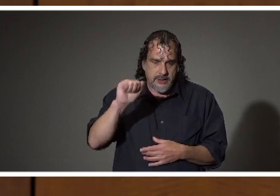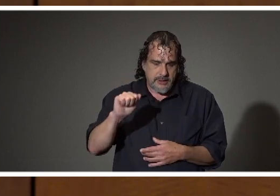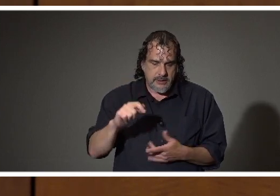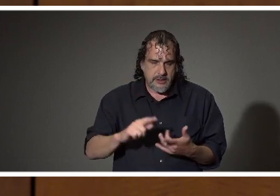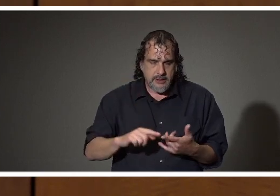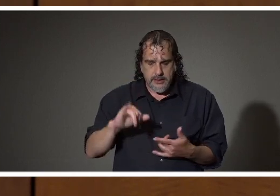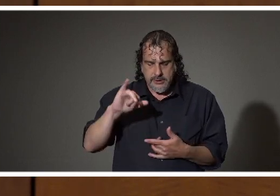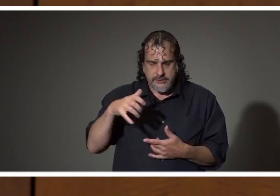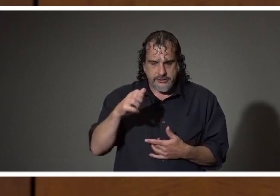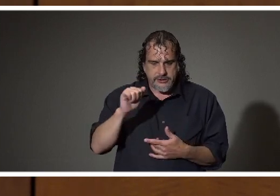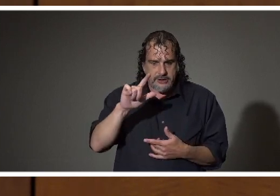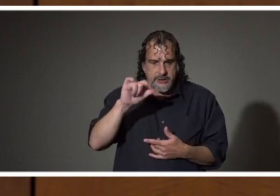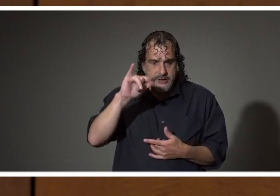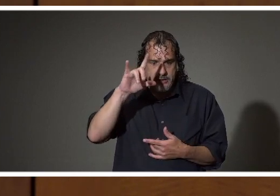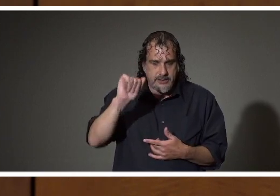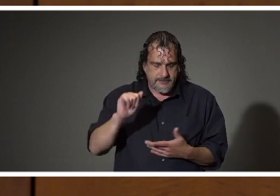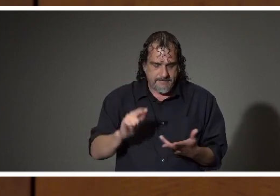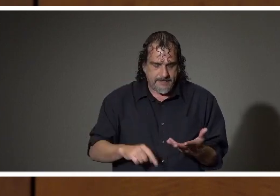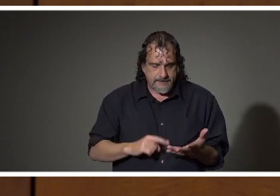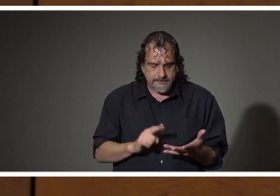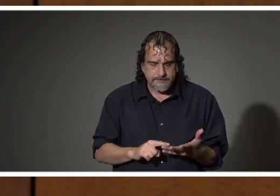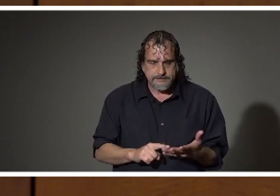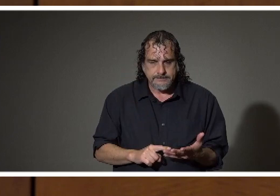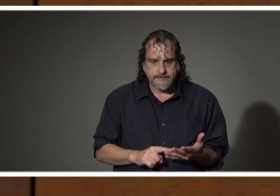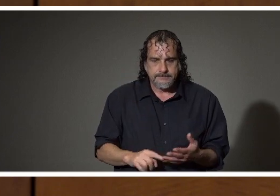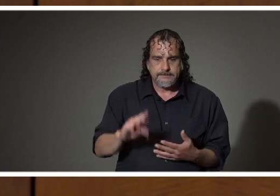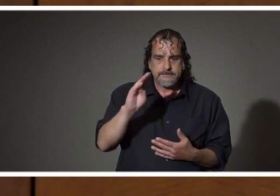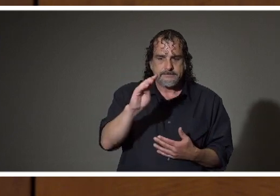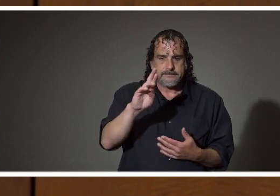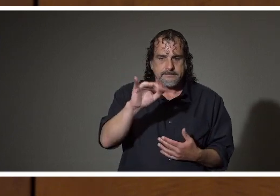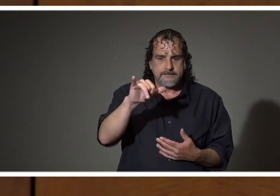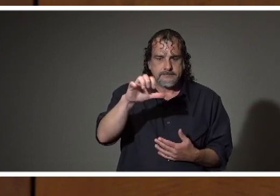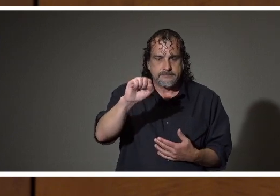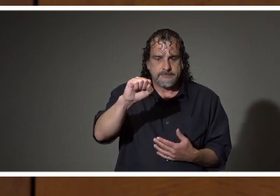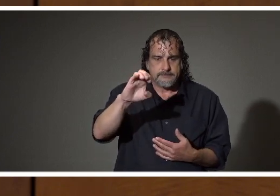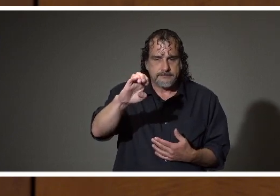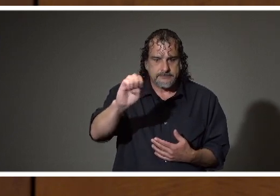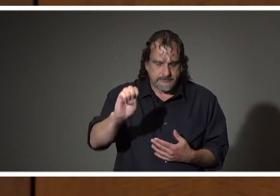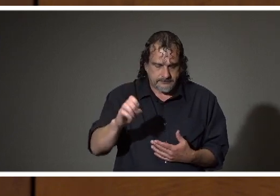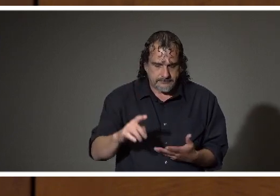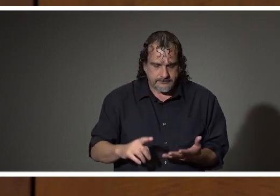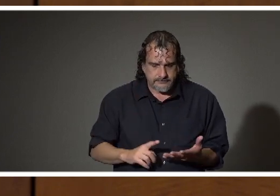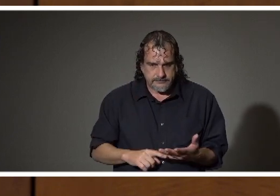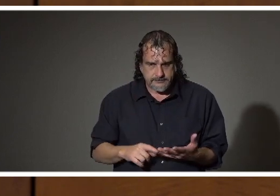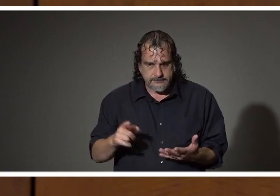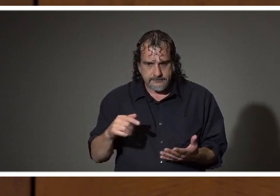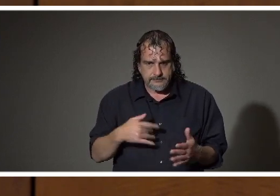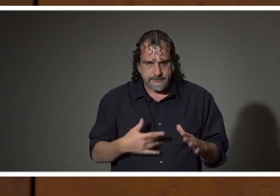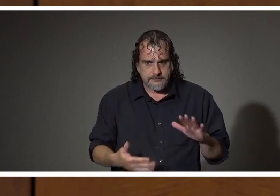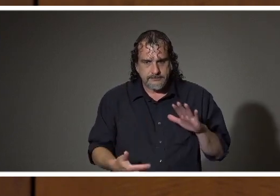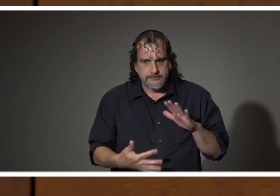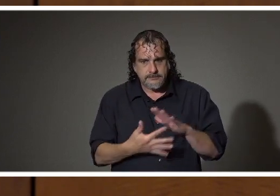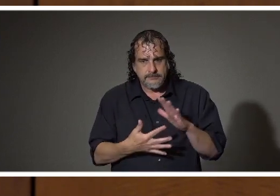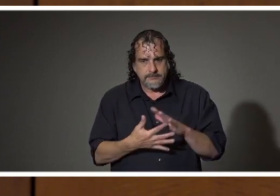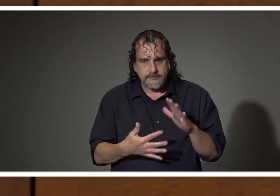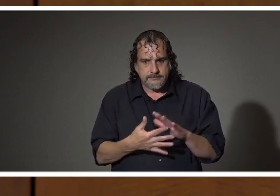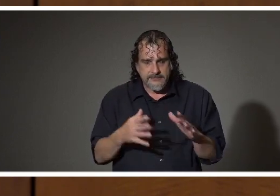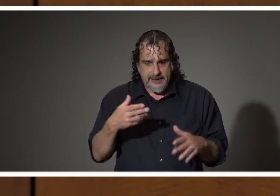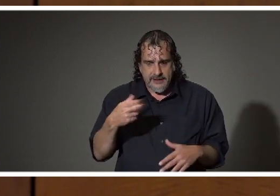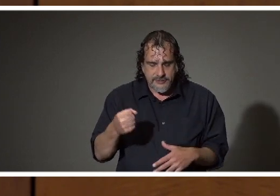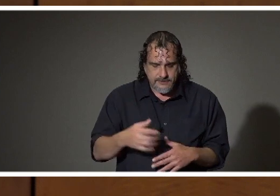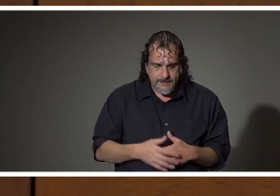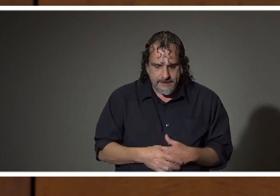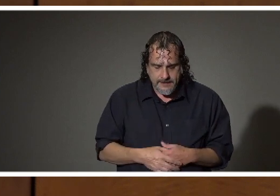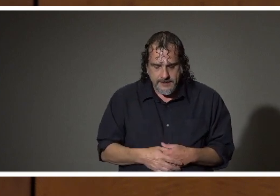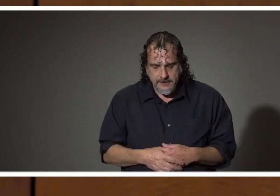Jayla Gartman. Happy 14th birthday to Bryce Smith, who's going to be a freshman at Brookhaven High School. Happy